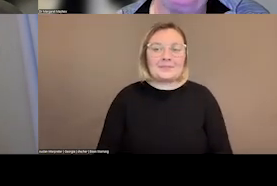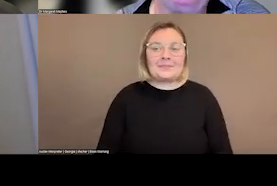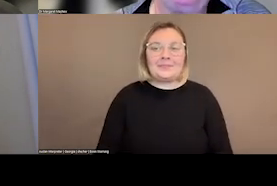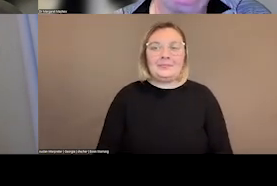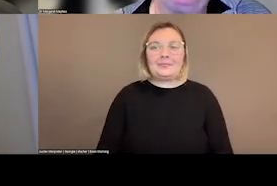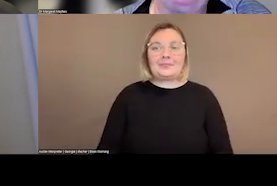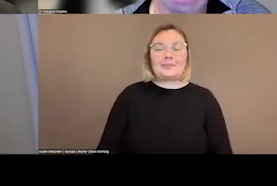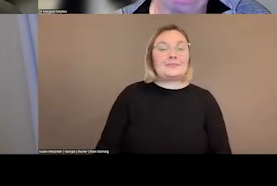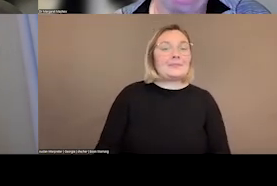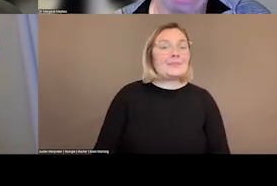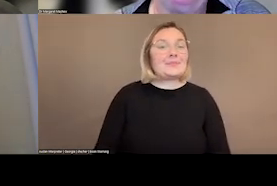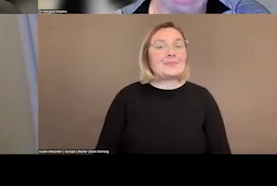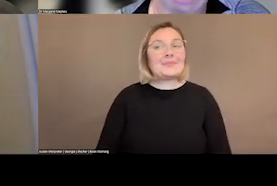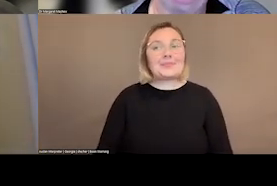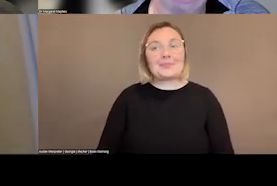Yep. Uh,